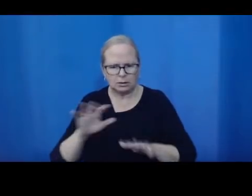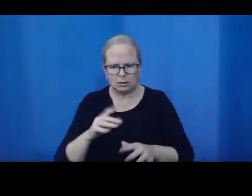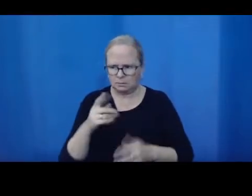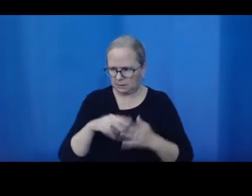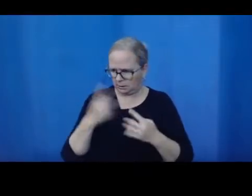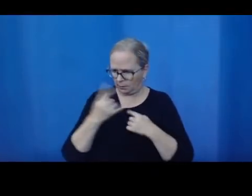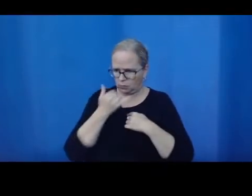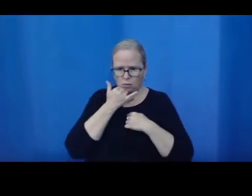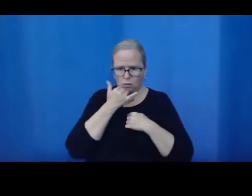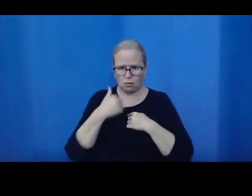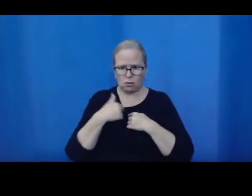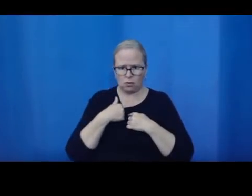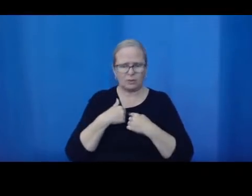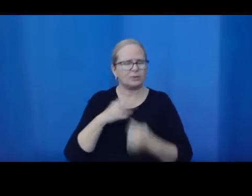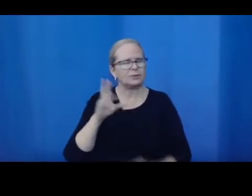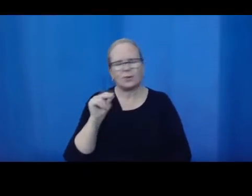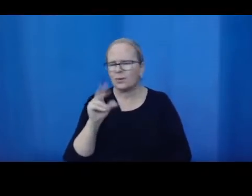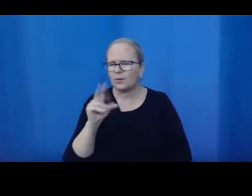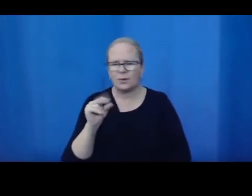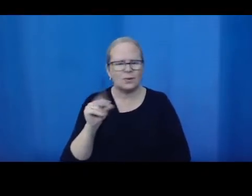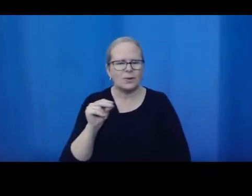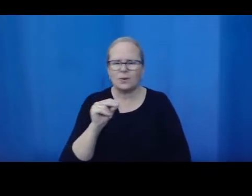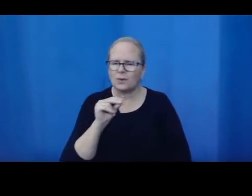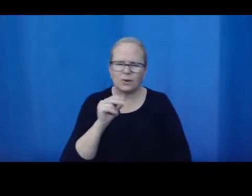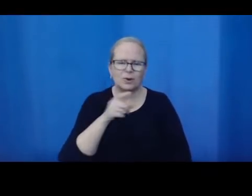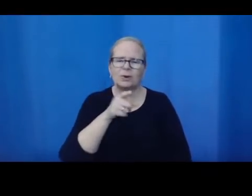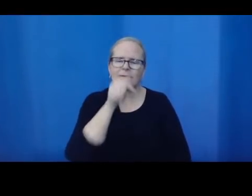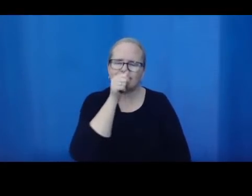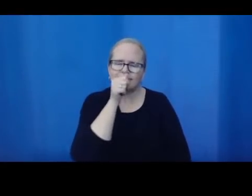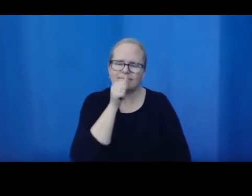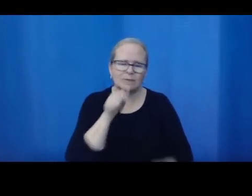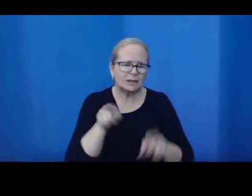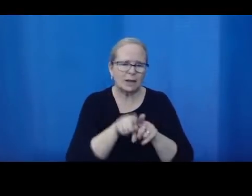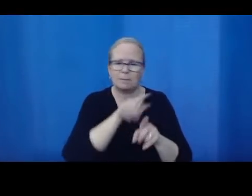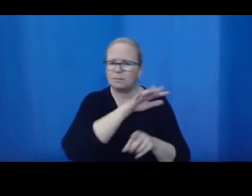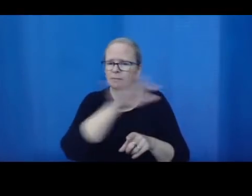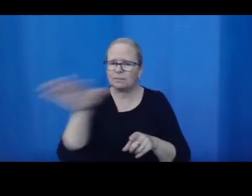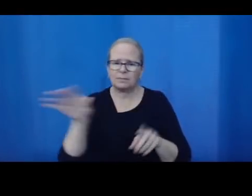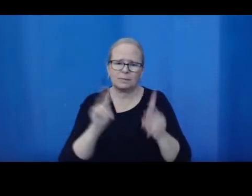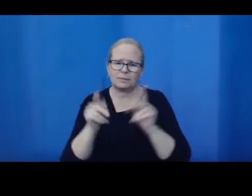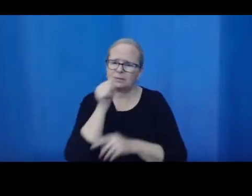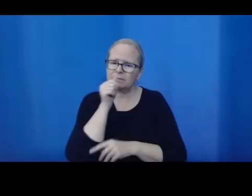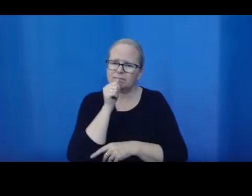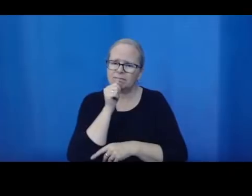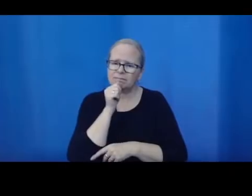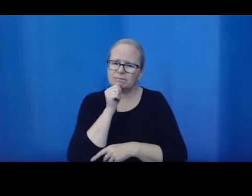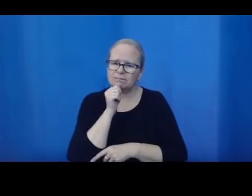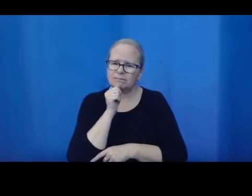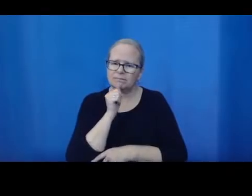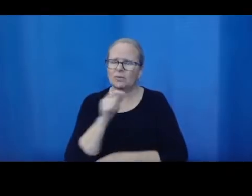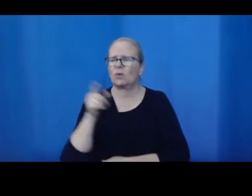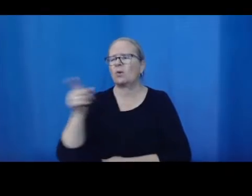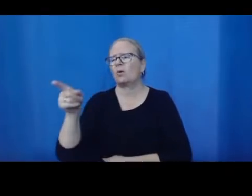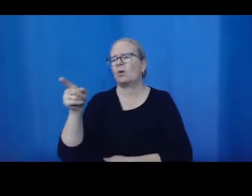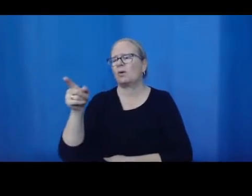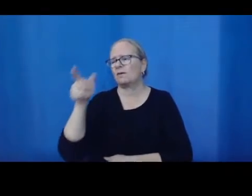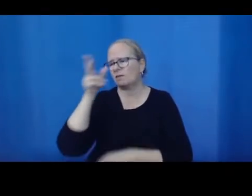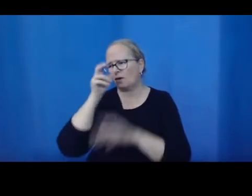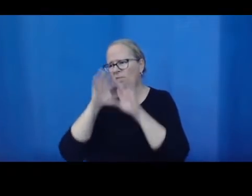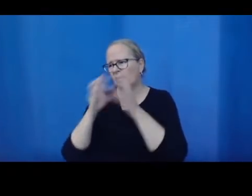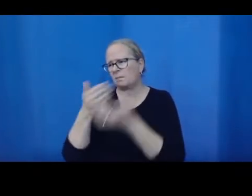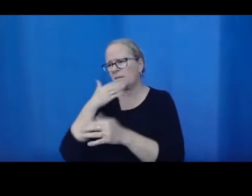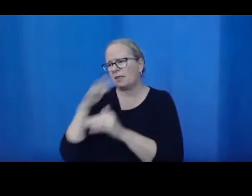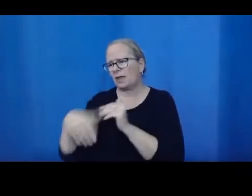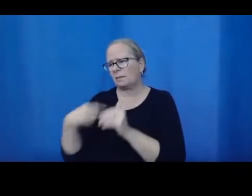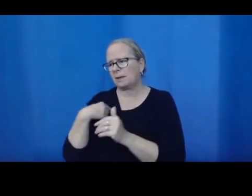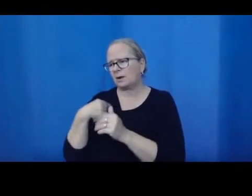people are doing pandemics better than you. It means that you're normal and you're processing, and sometimes as humans it's just too much and we just